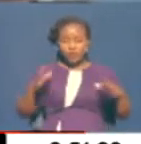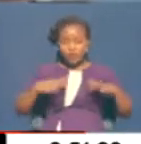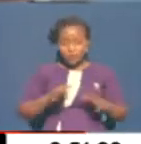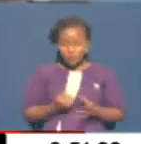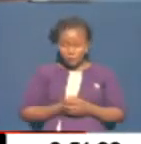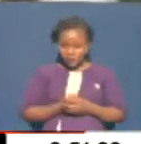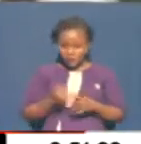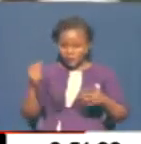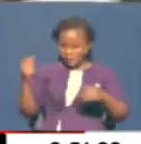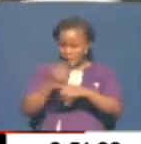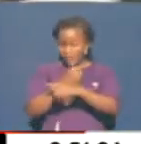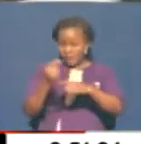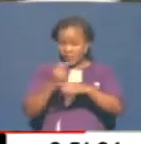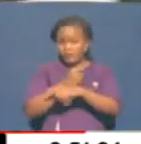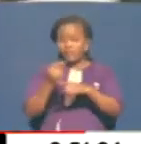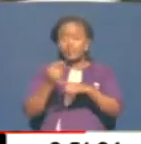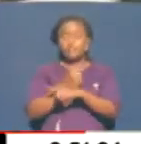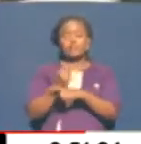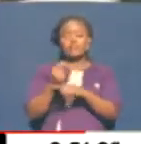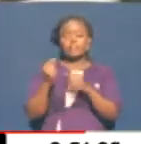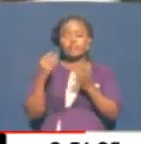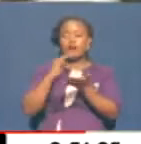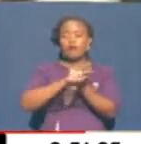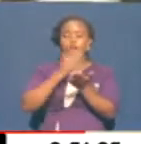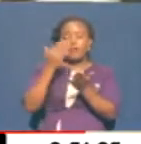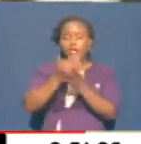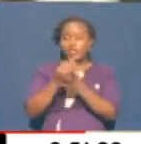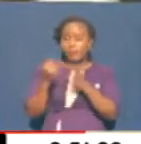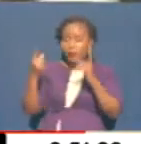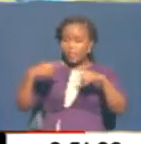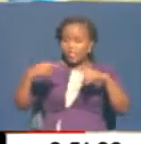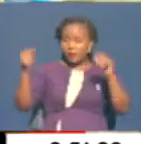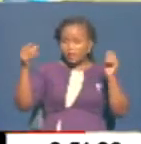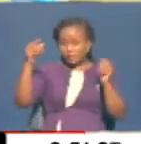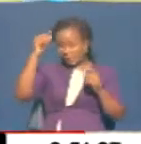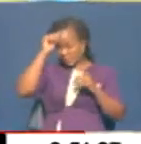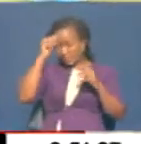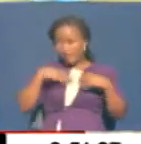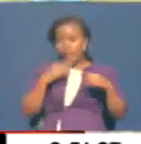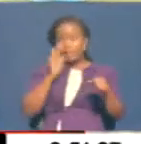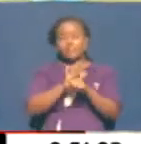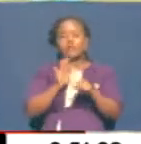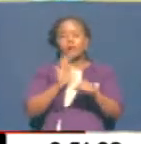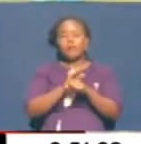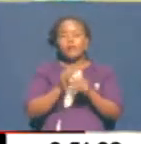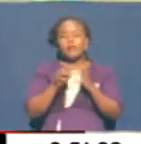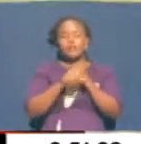the Japanese government, brought together stakeholders in disaster management from the Western Kenya region.